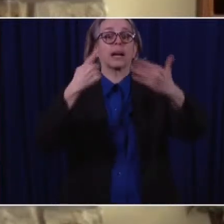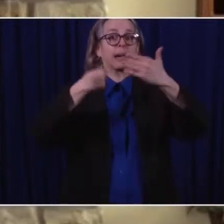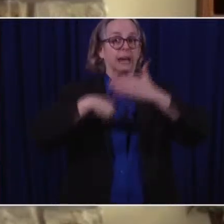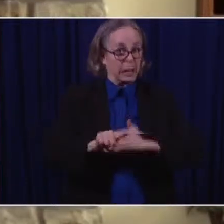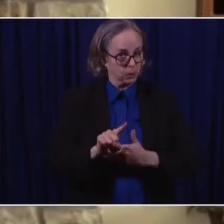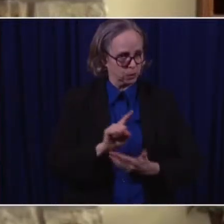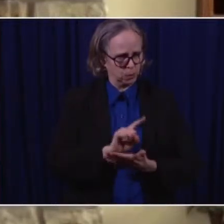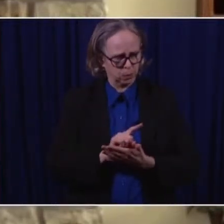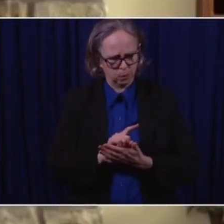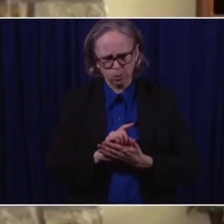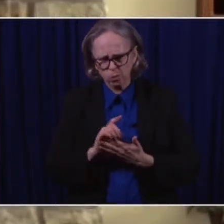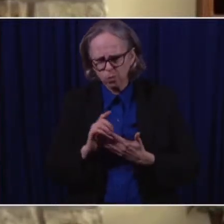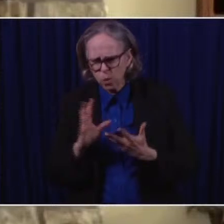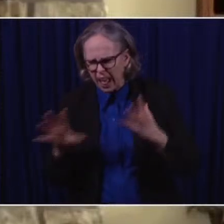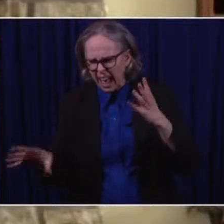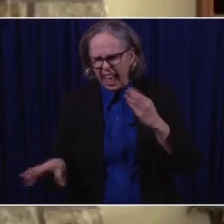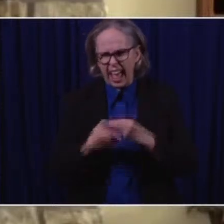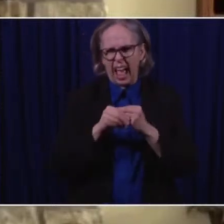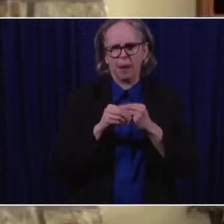17